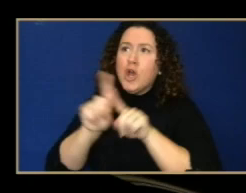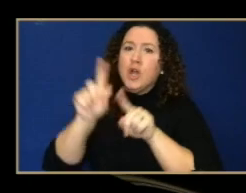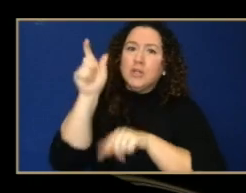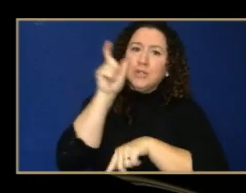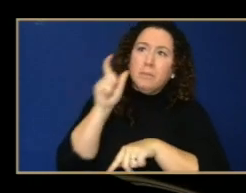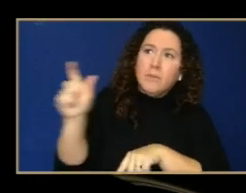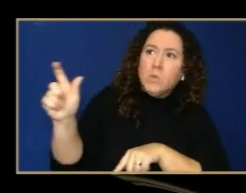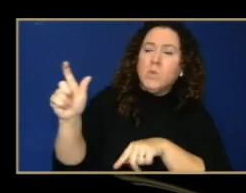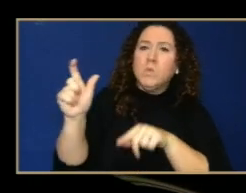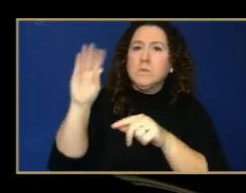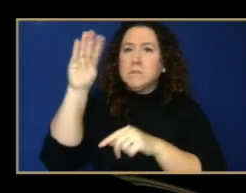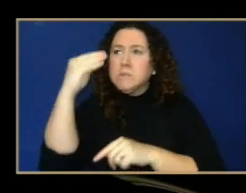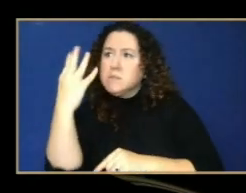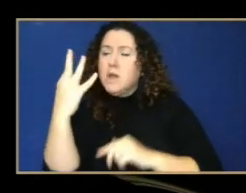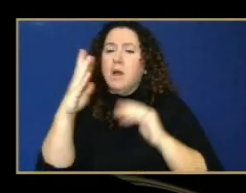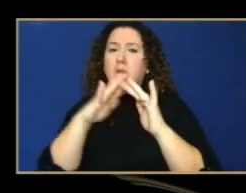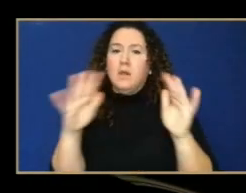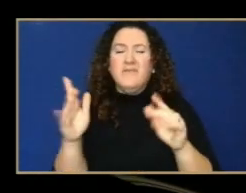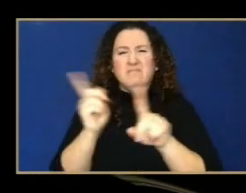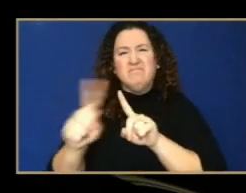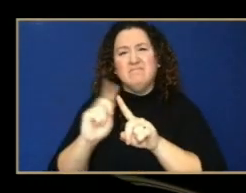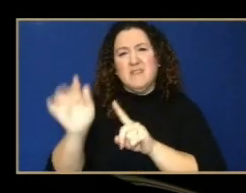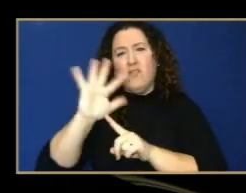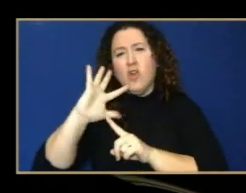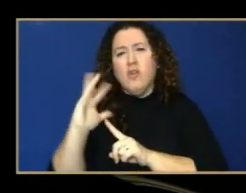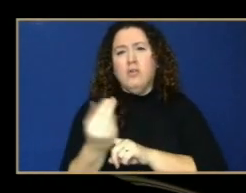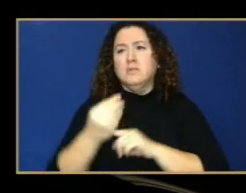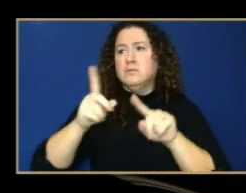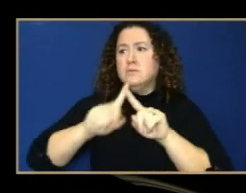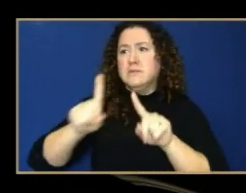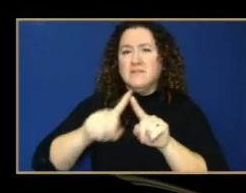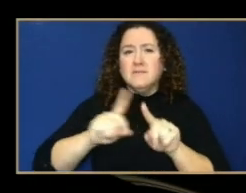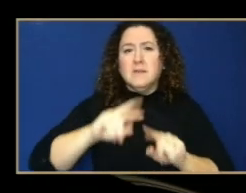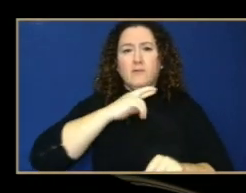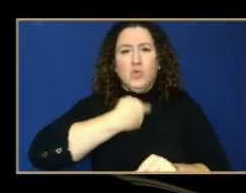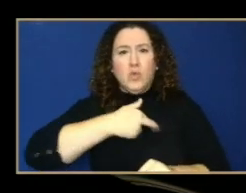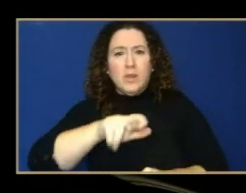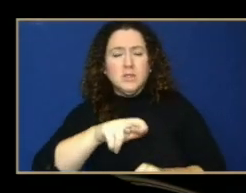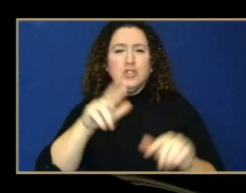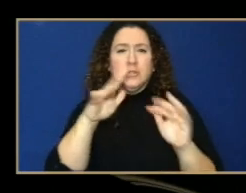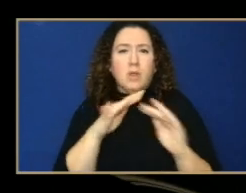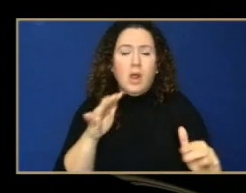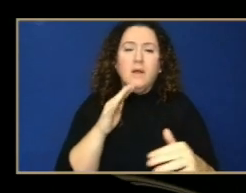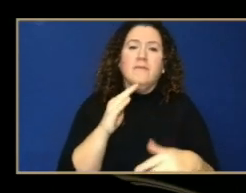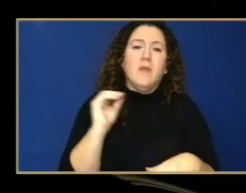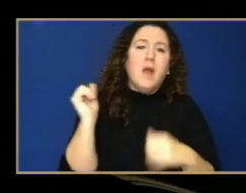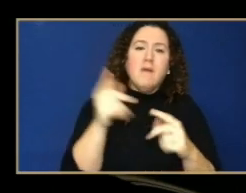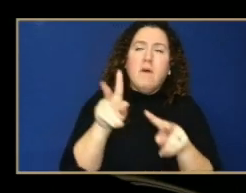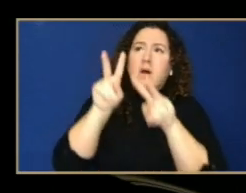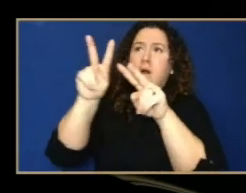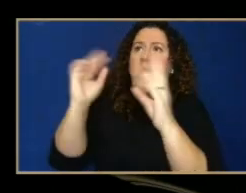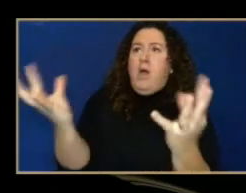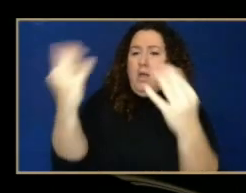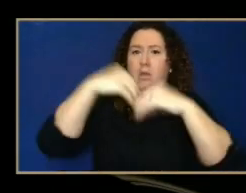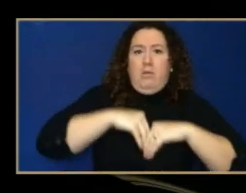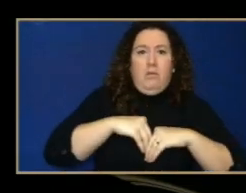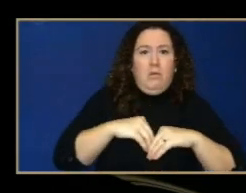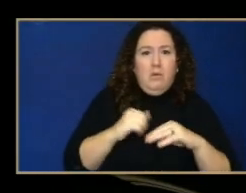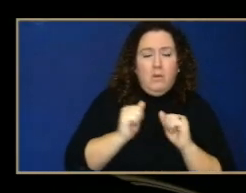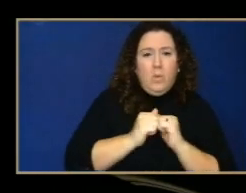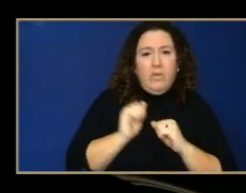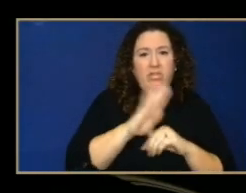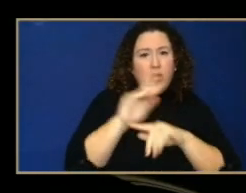world who have been taking our observations of these of the solar system and incorporating that into their traditions and